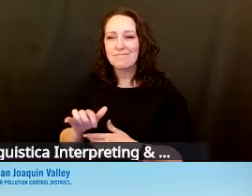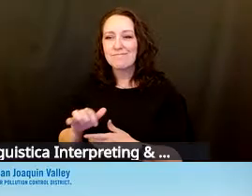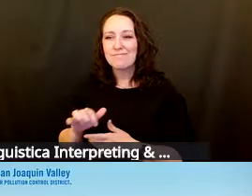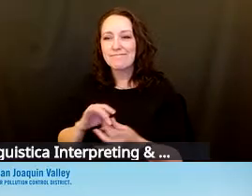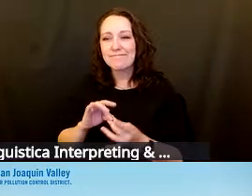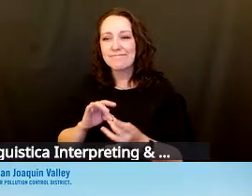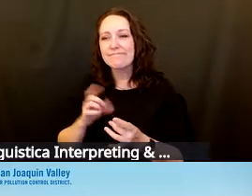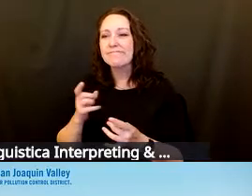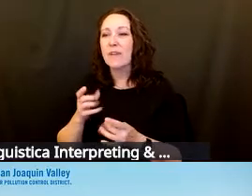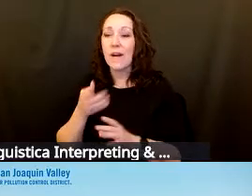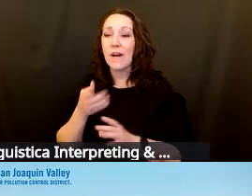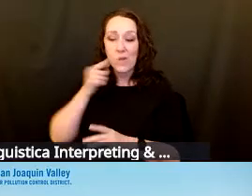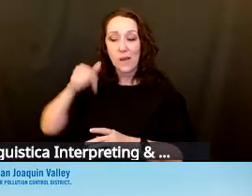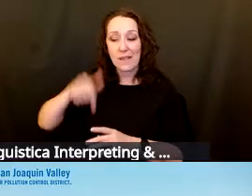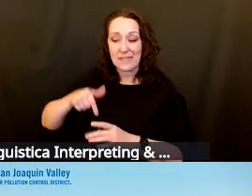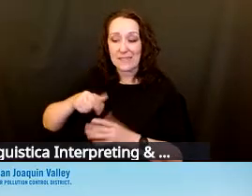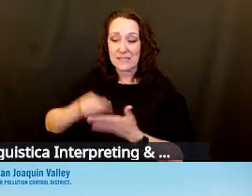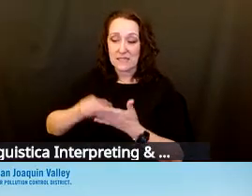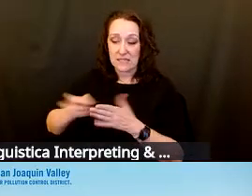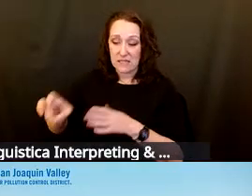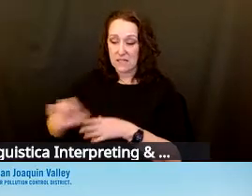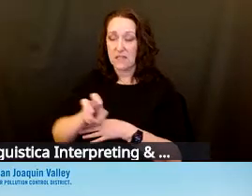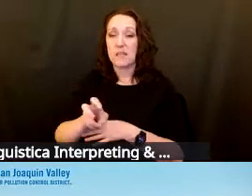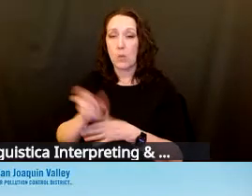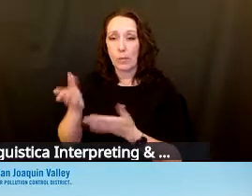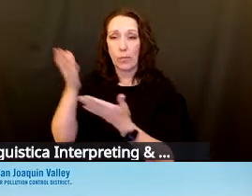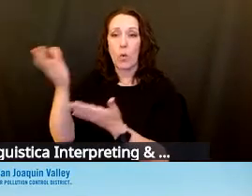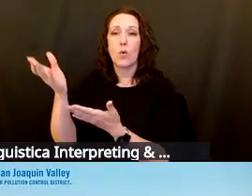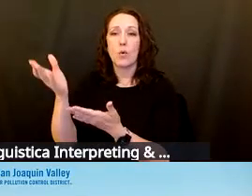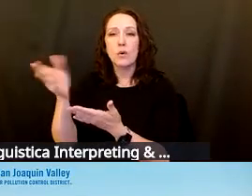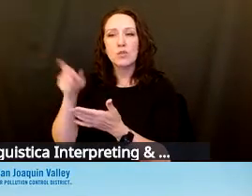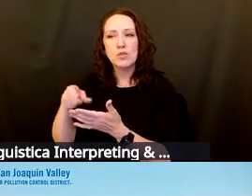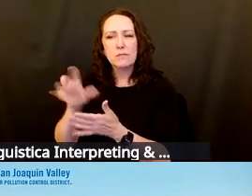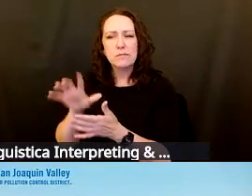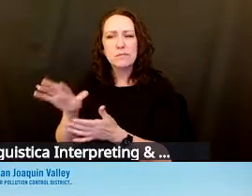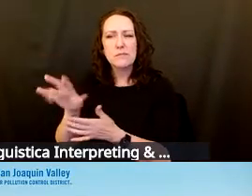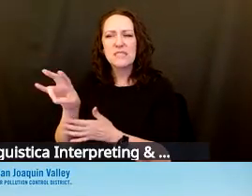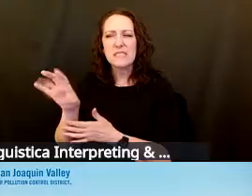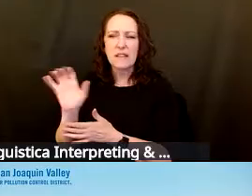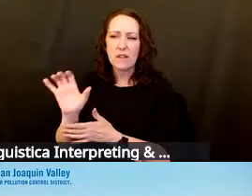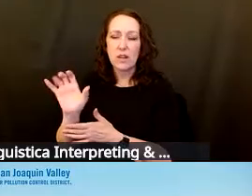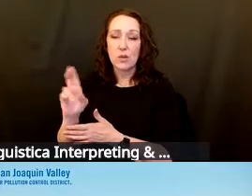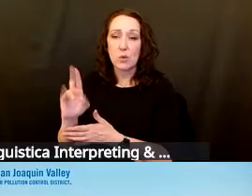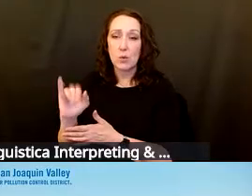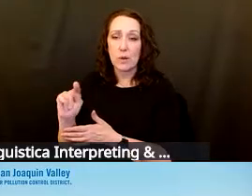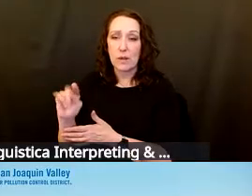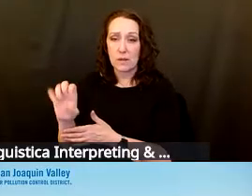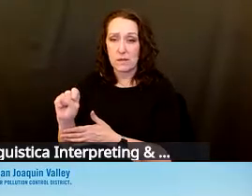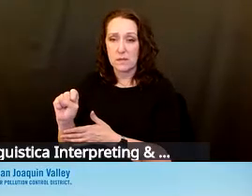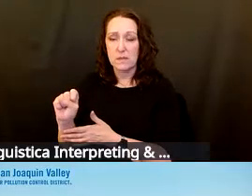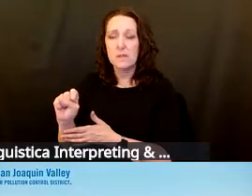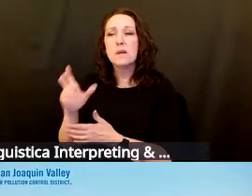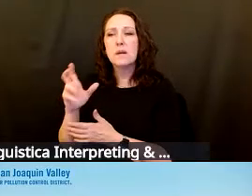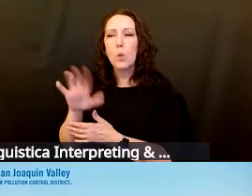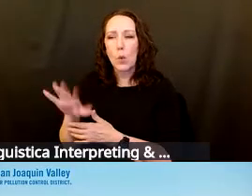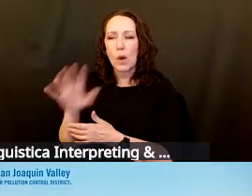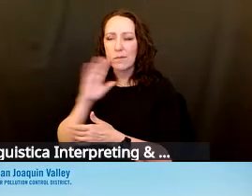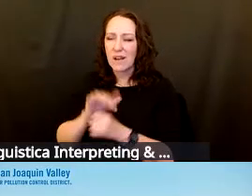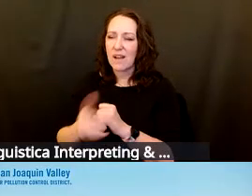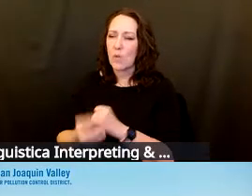just for this funding reallocation that we are proposing, that should get us about 700 units. It will likely just cover one